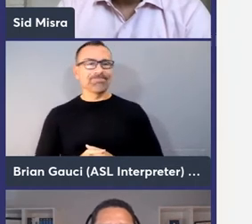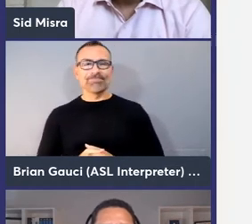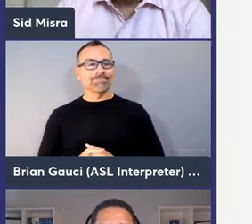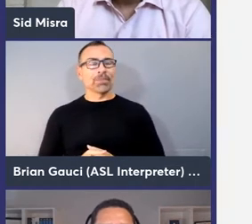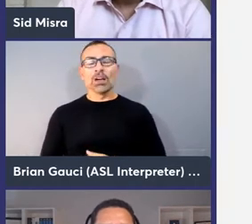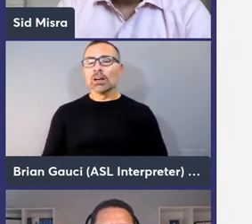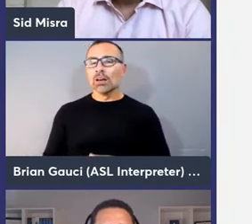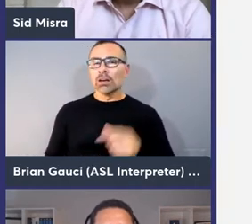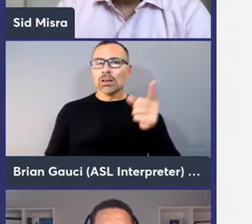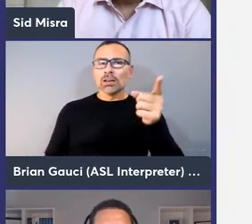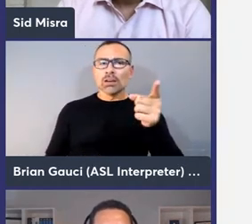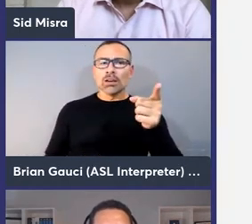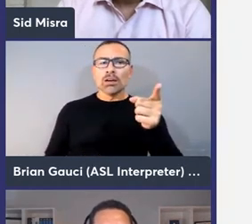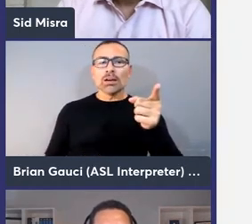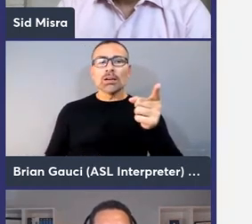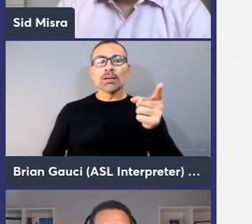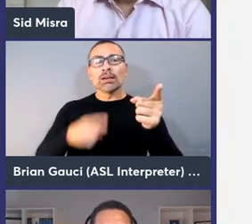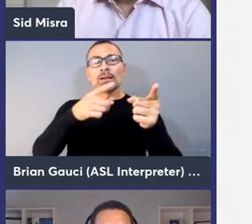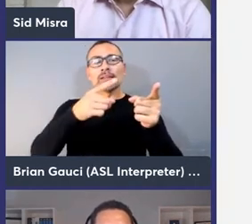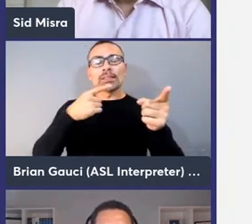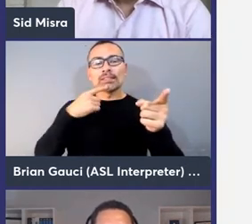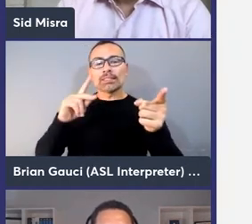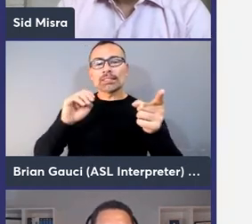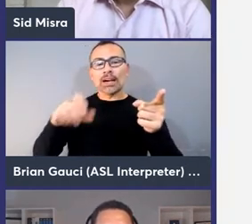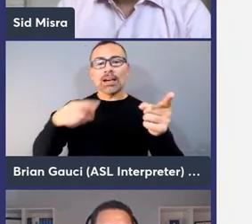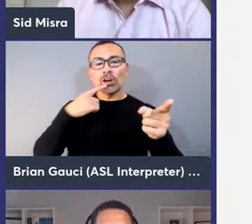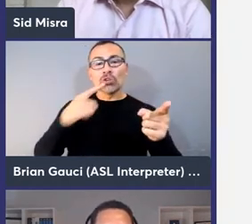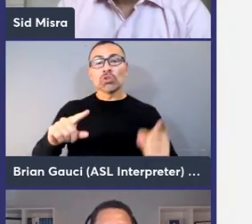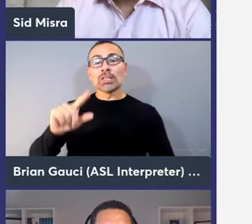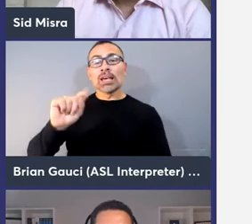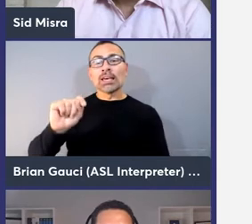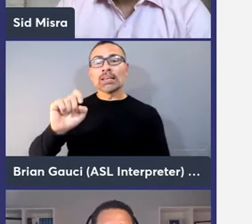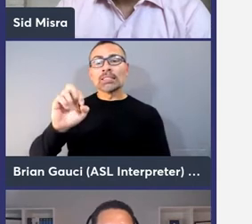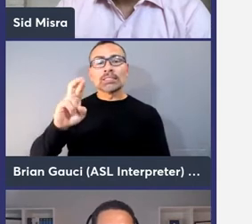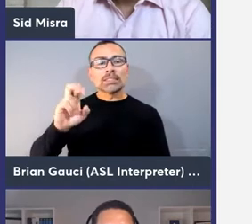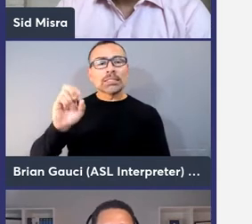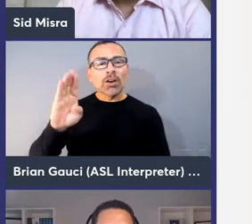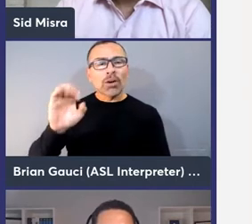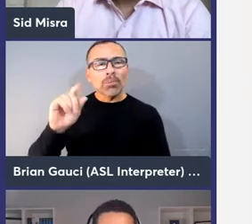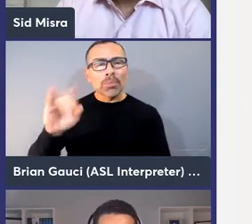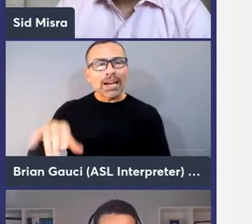saying terabyte or tebabyte? Tebabyte, which is...